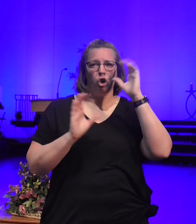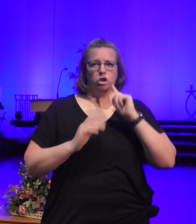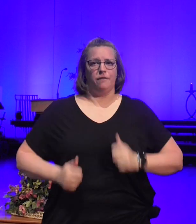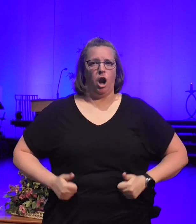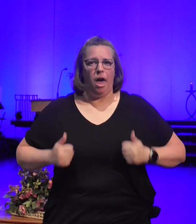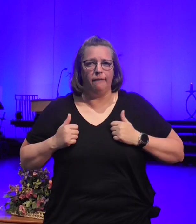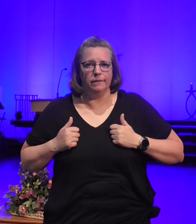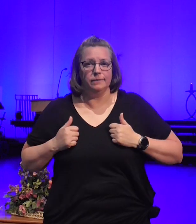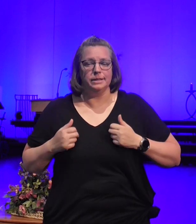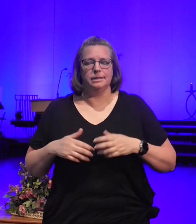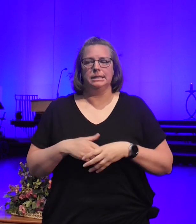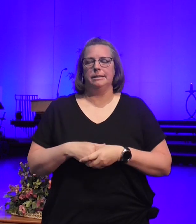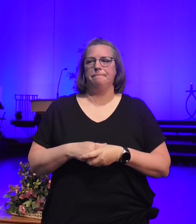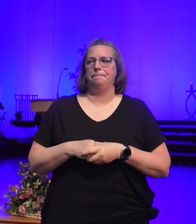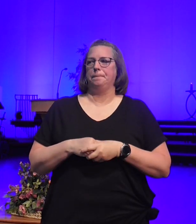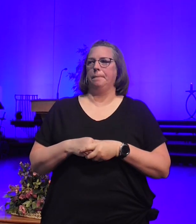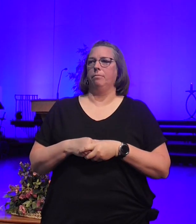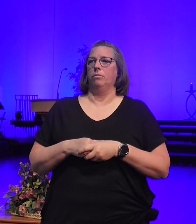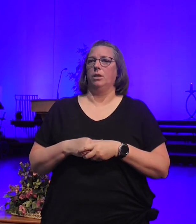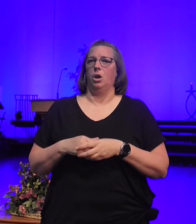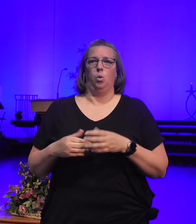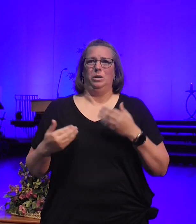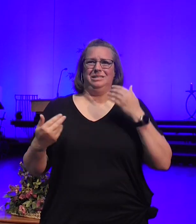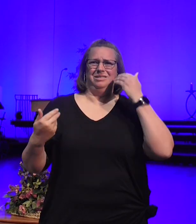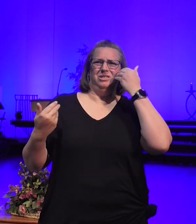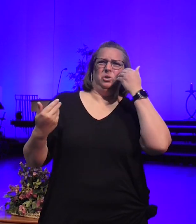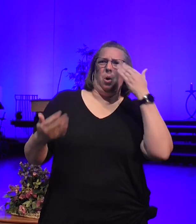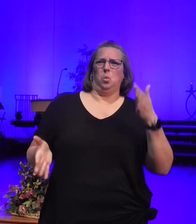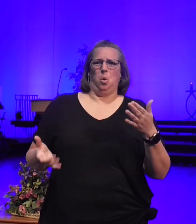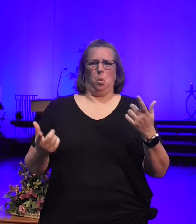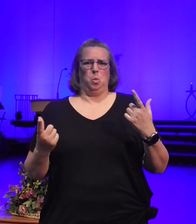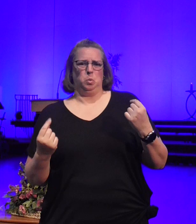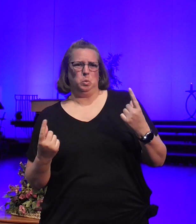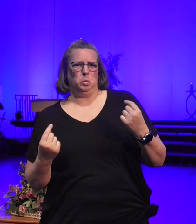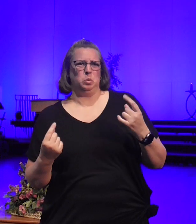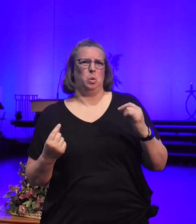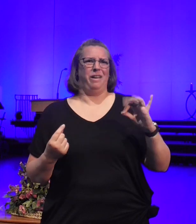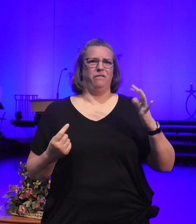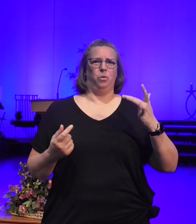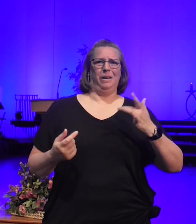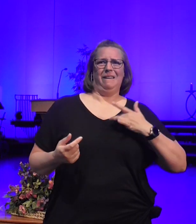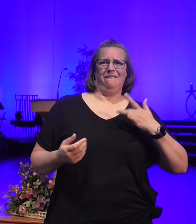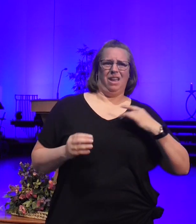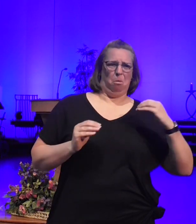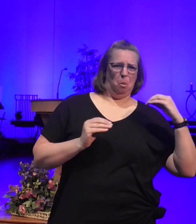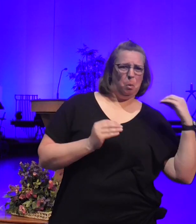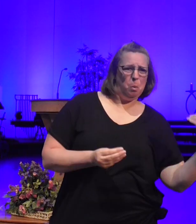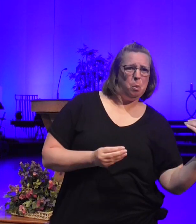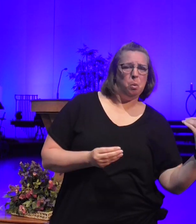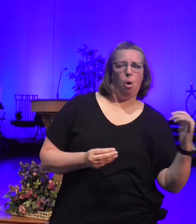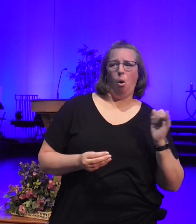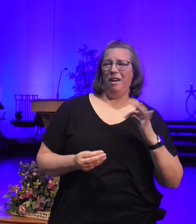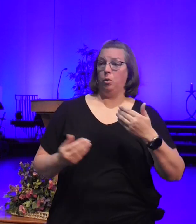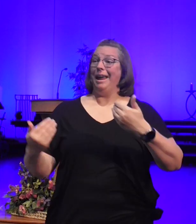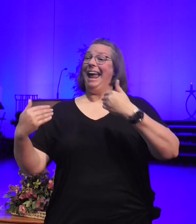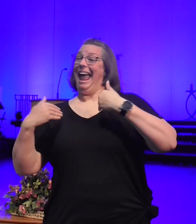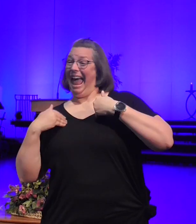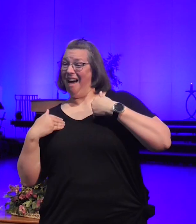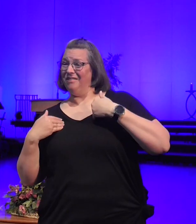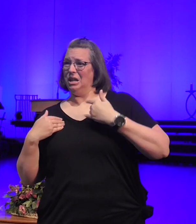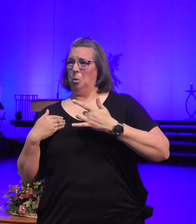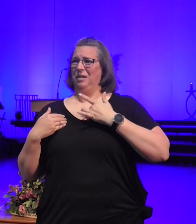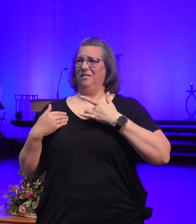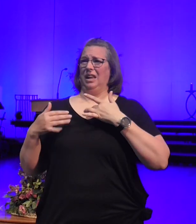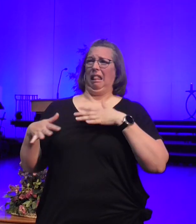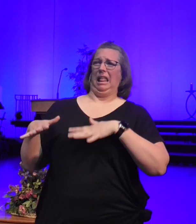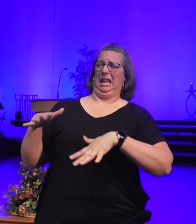because we don't quite know how to dance with it when we feel the lack of it. And when we've got it, we can feel a little